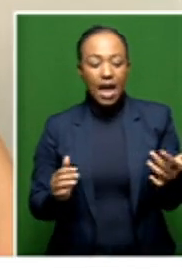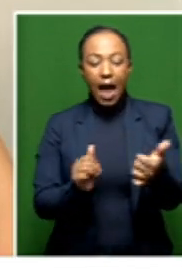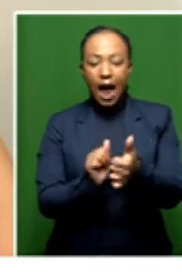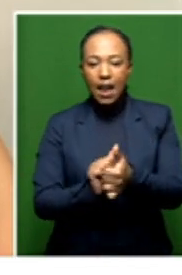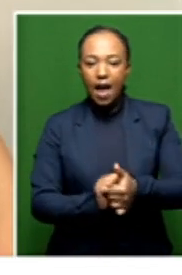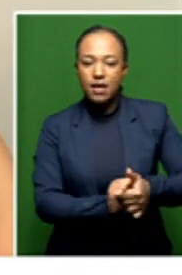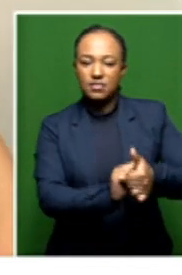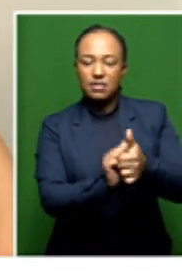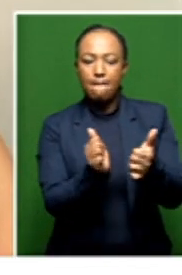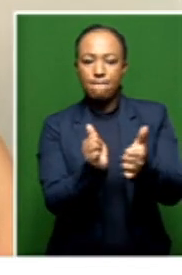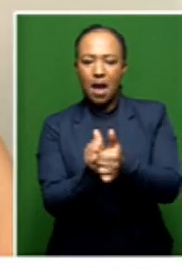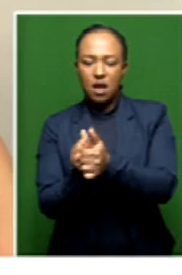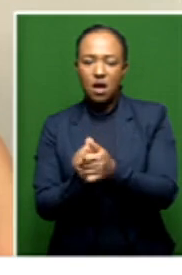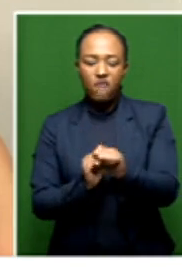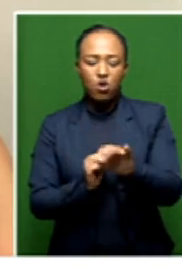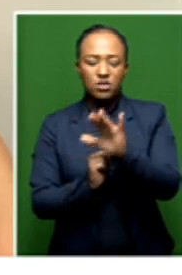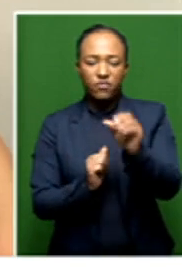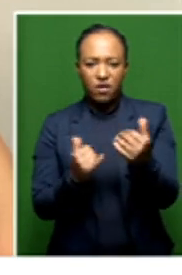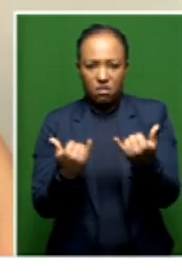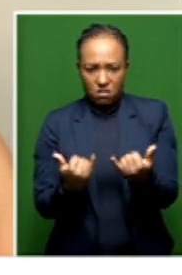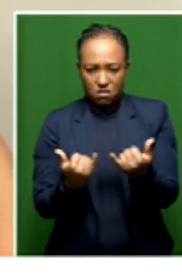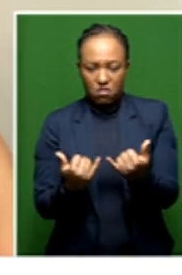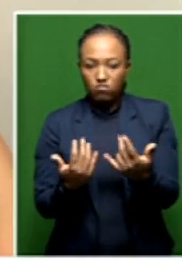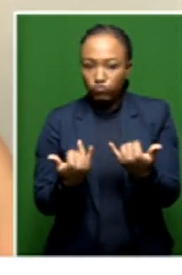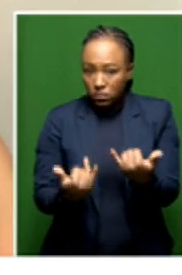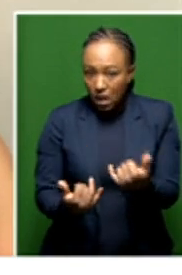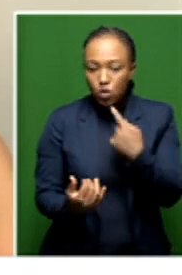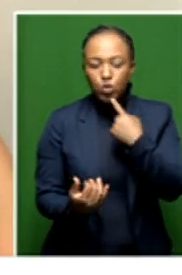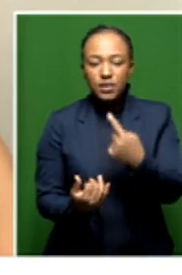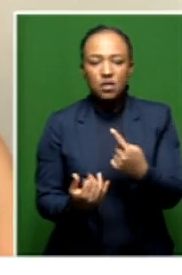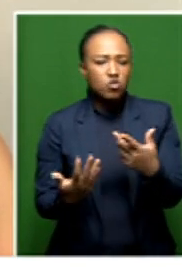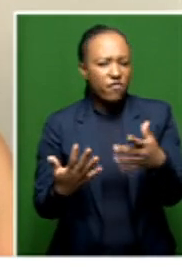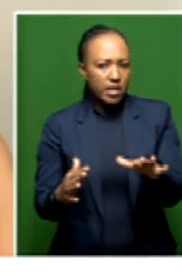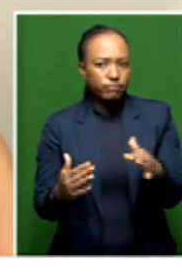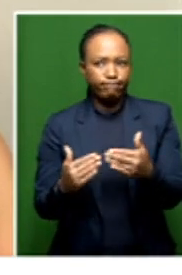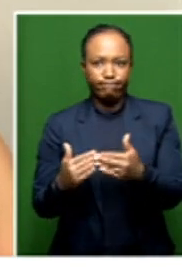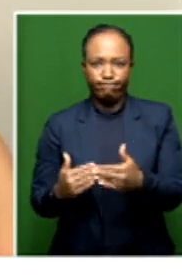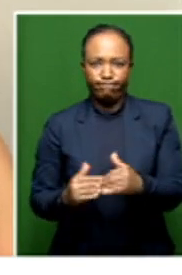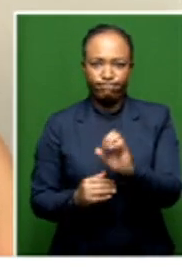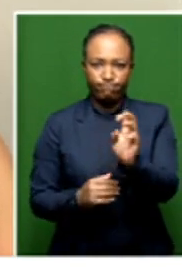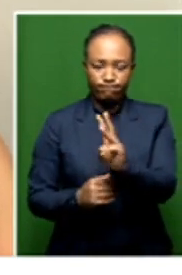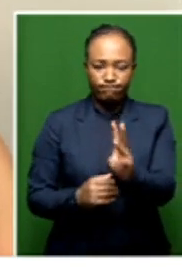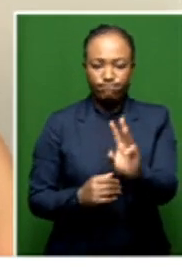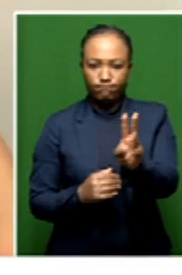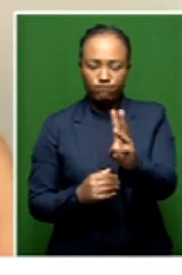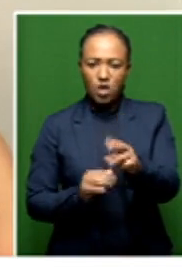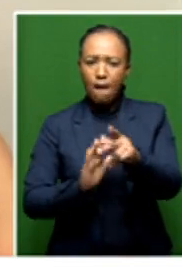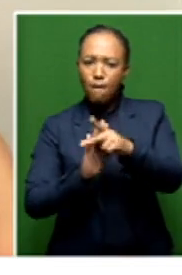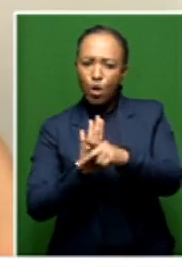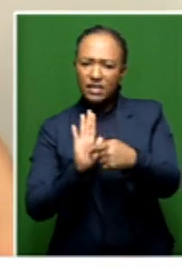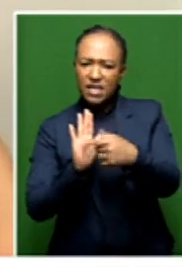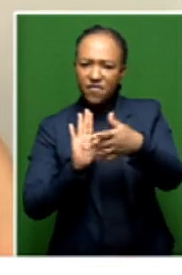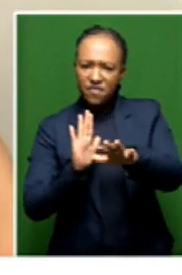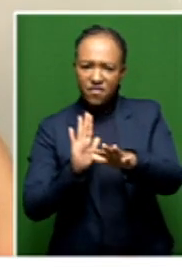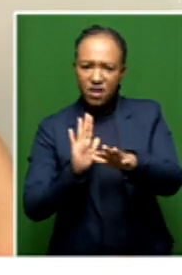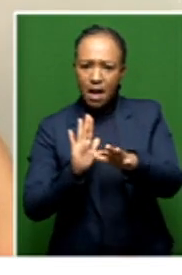in contemporary South Africa, especially if you say that you've been cautioning against some of the policies and you've